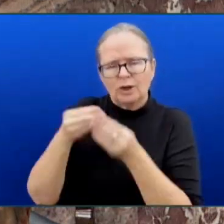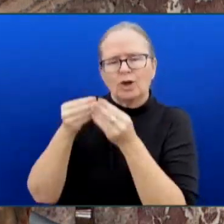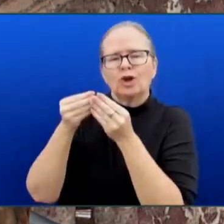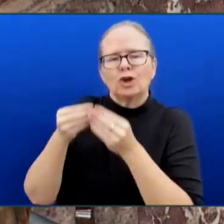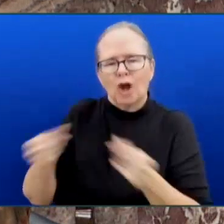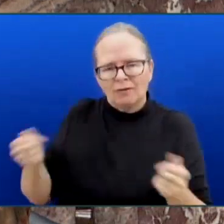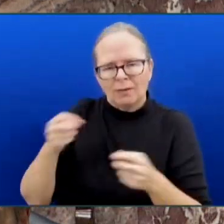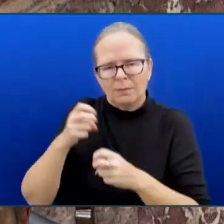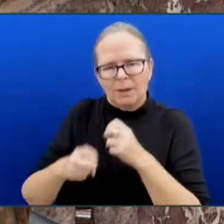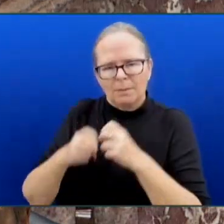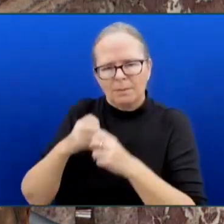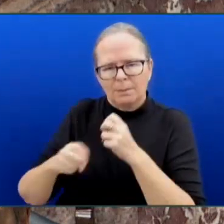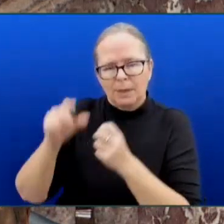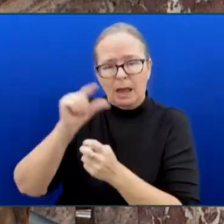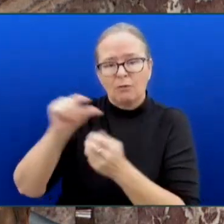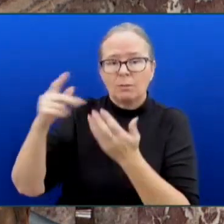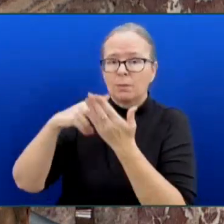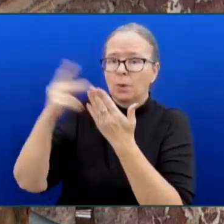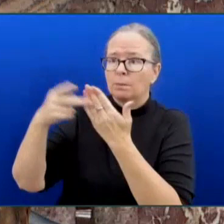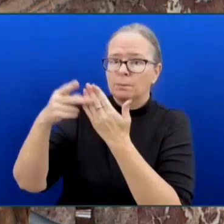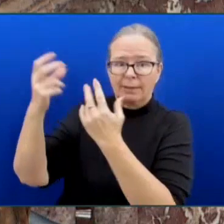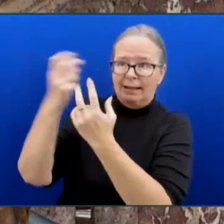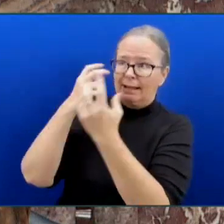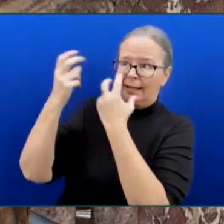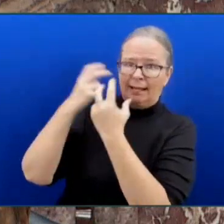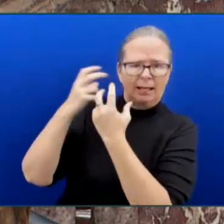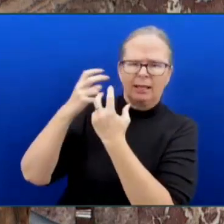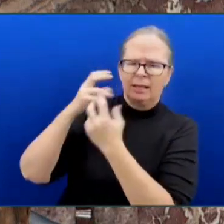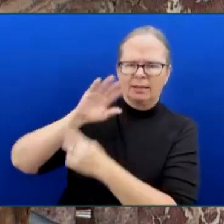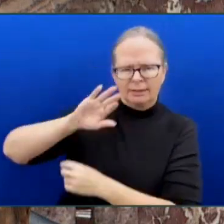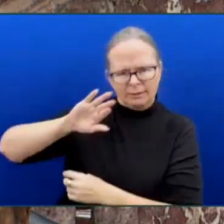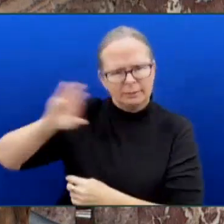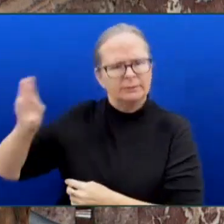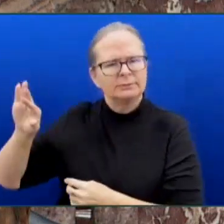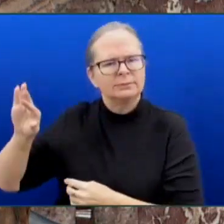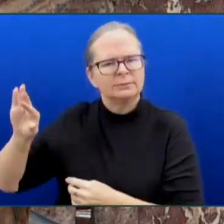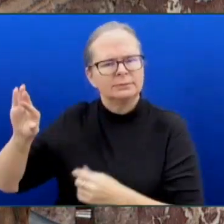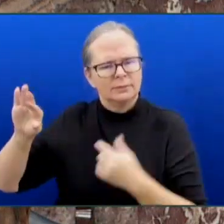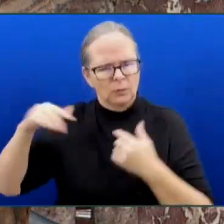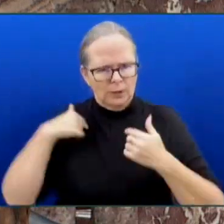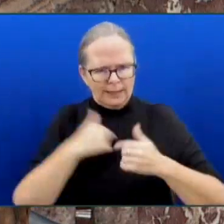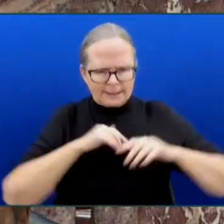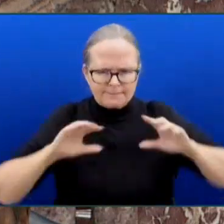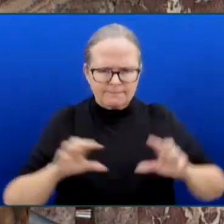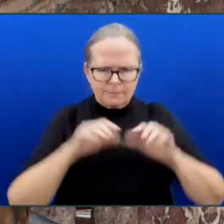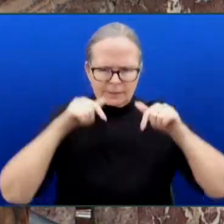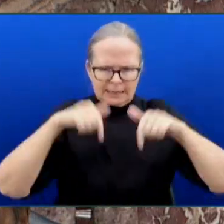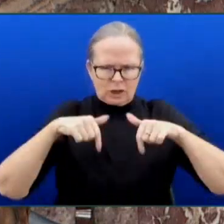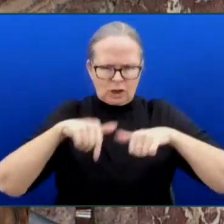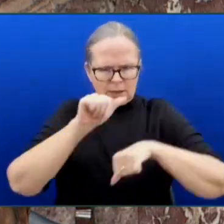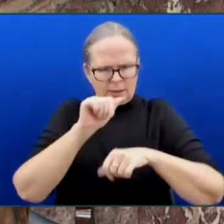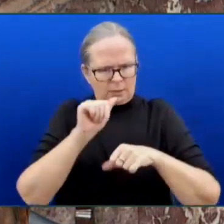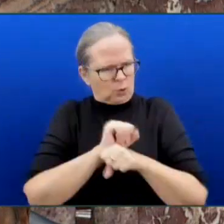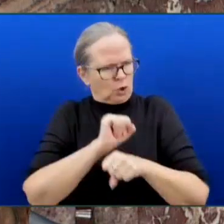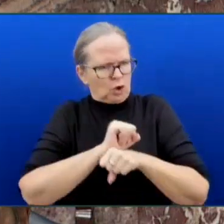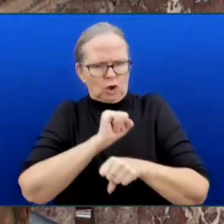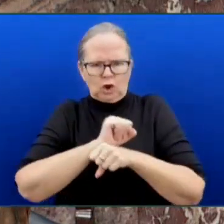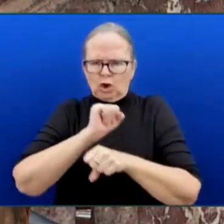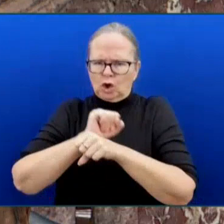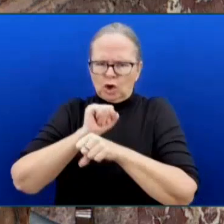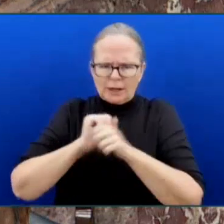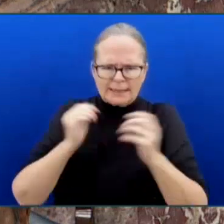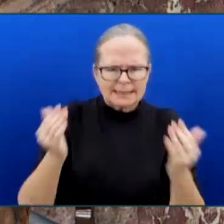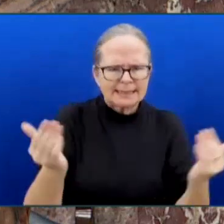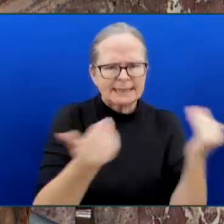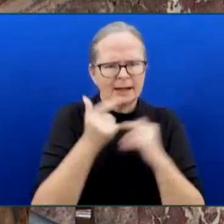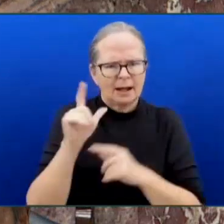what we're seeing now. And to say that the LNG is worn out, you're talking to Haisla Cedar.